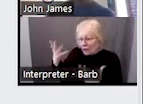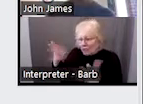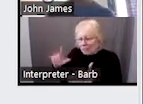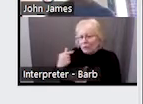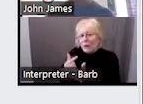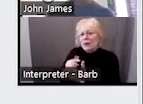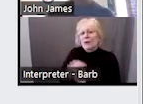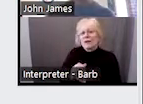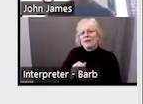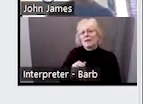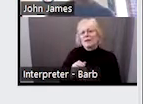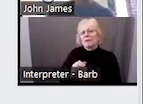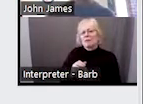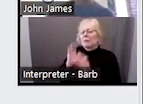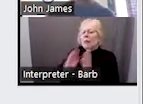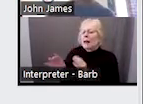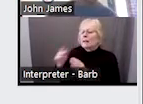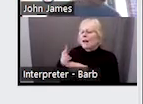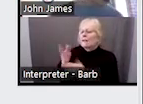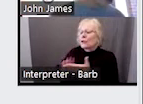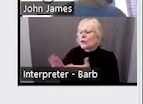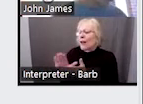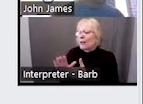John, you can start us out. What do you want to do after college?